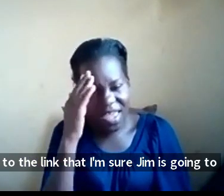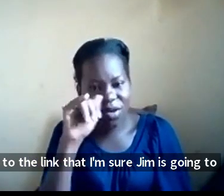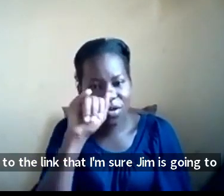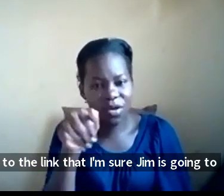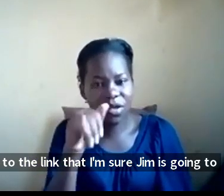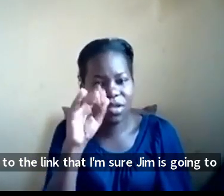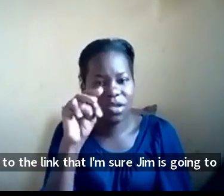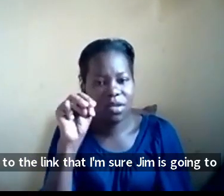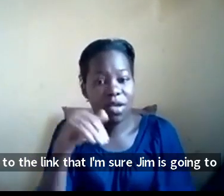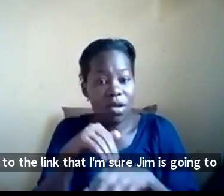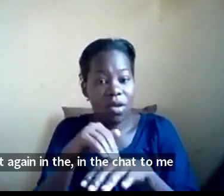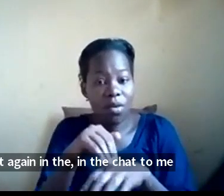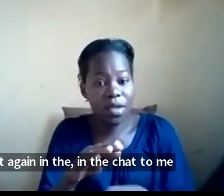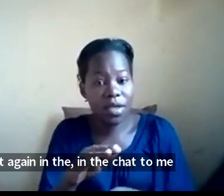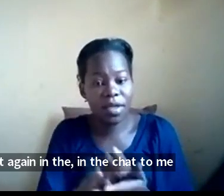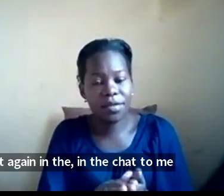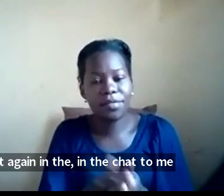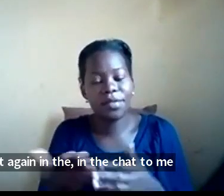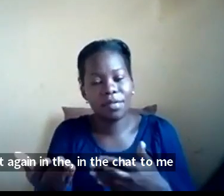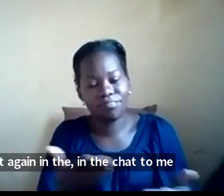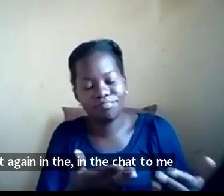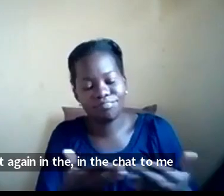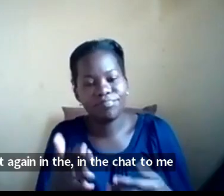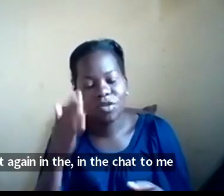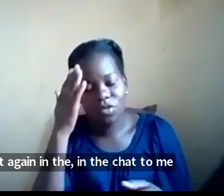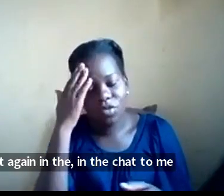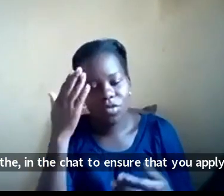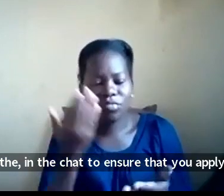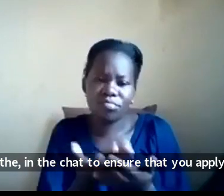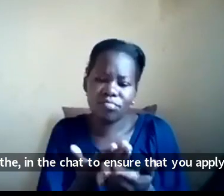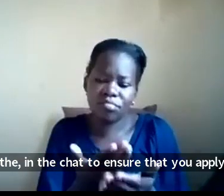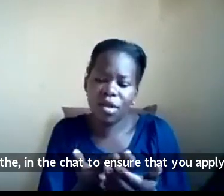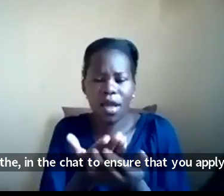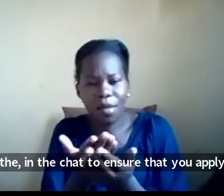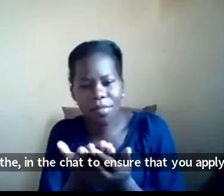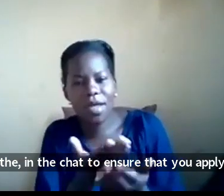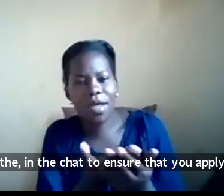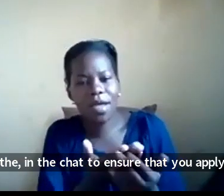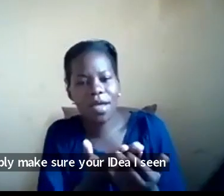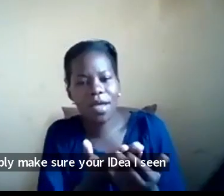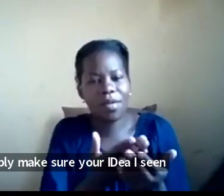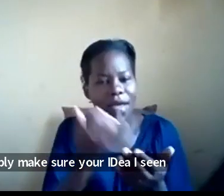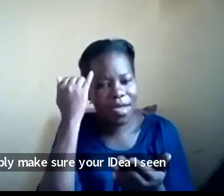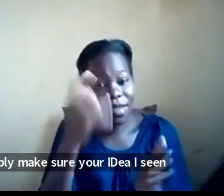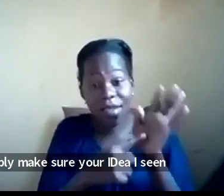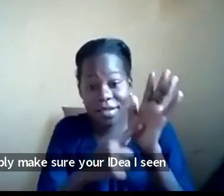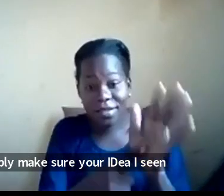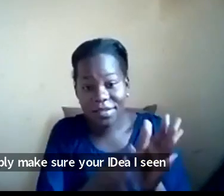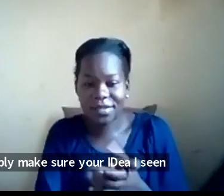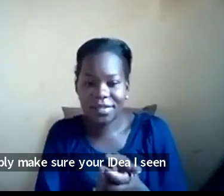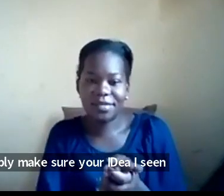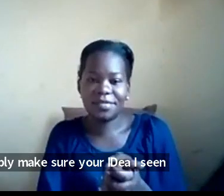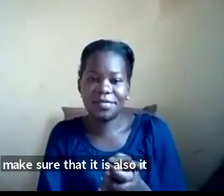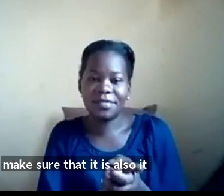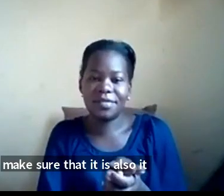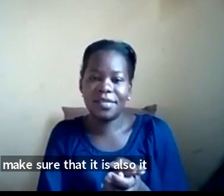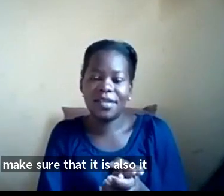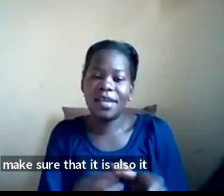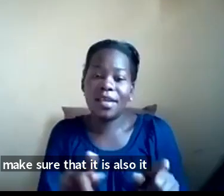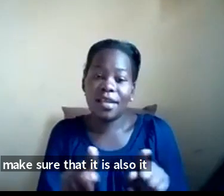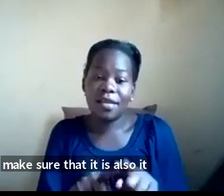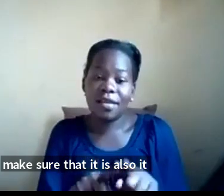in the chat to ensure that you apply, make sure your idea is seen. Make sure that it is also, if